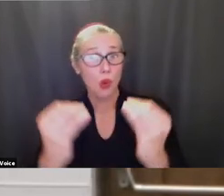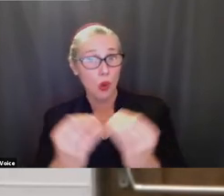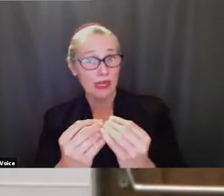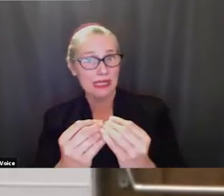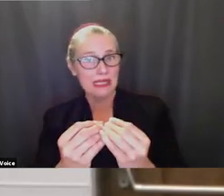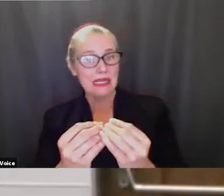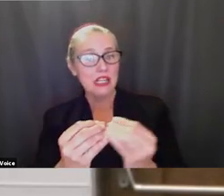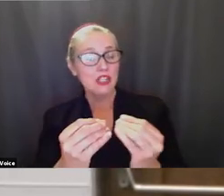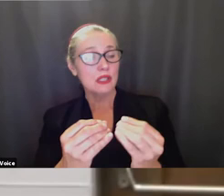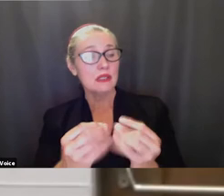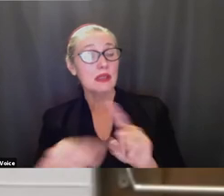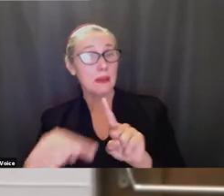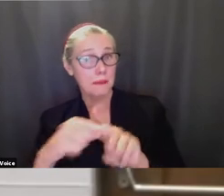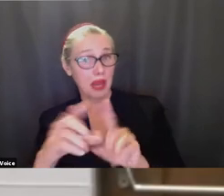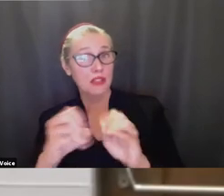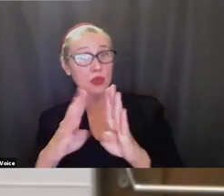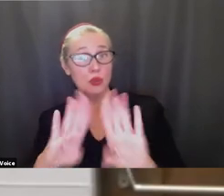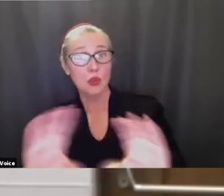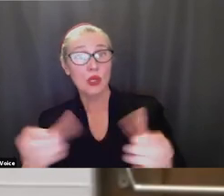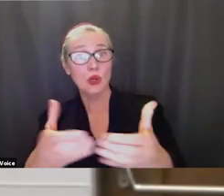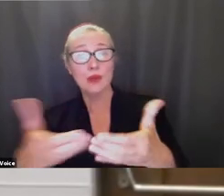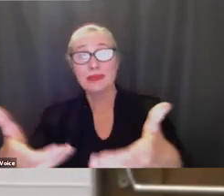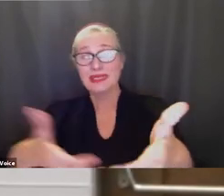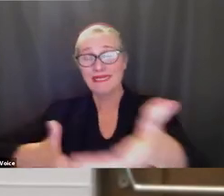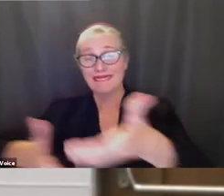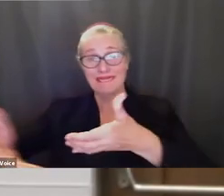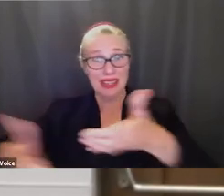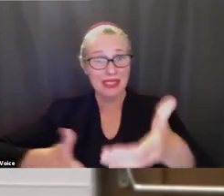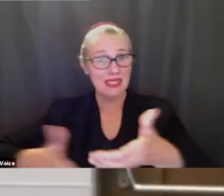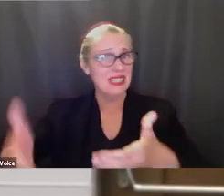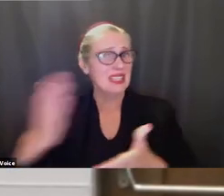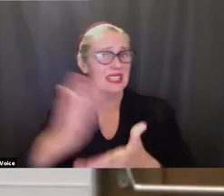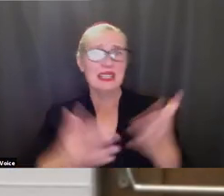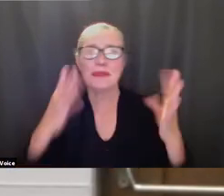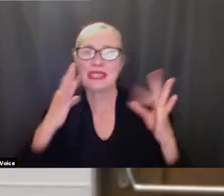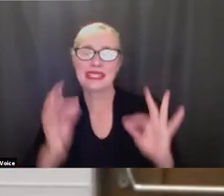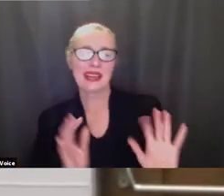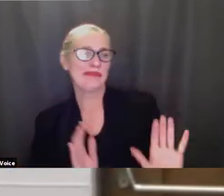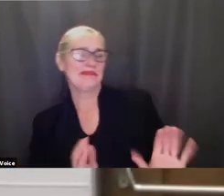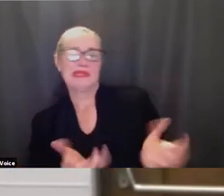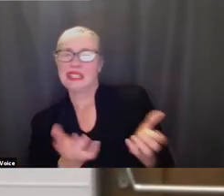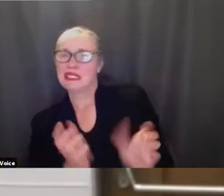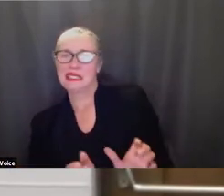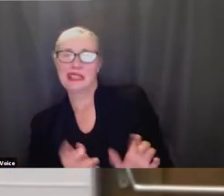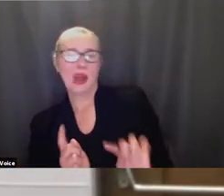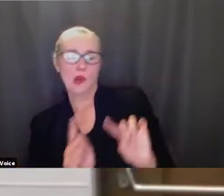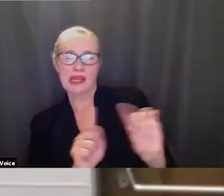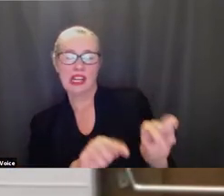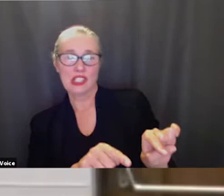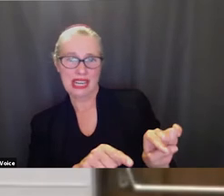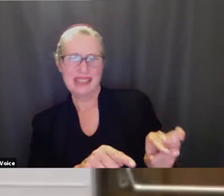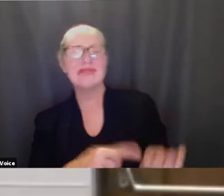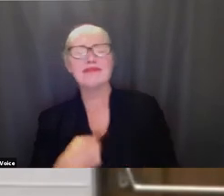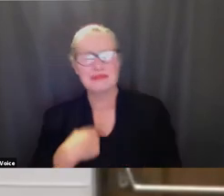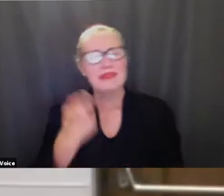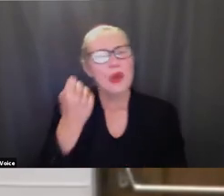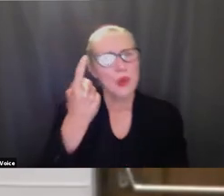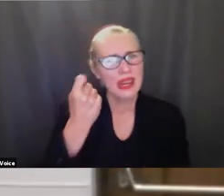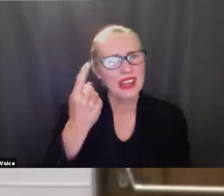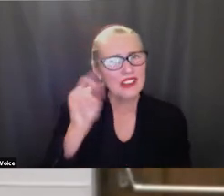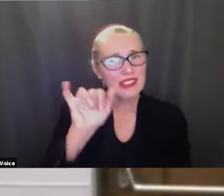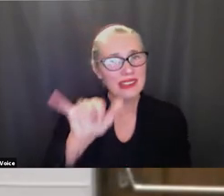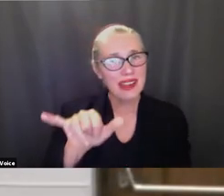and student groups invited to the meeting and some chose not to attend um and we understand that